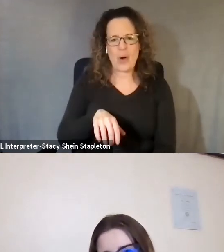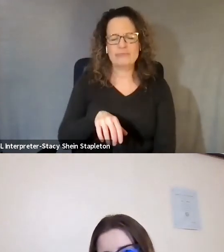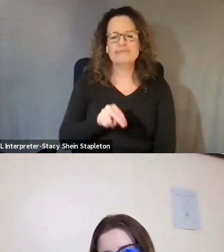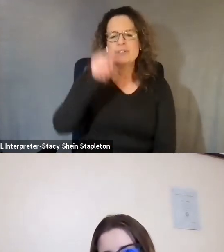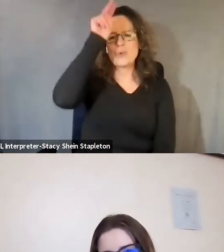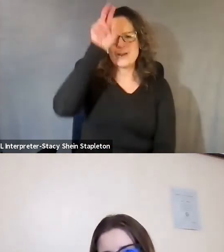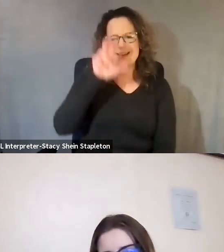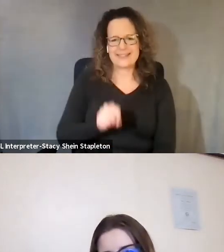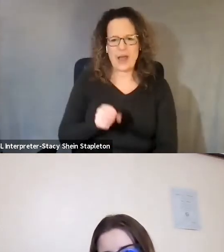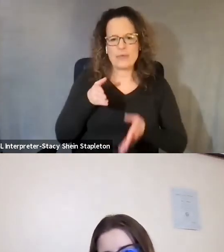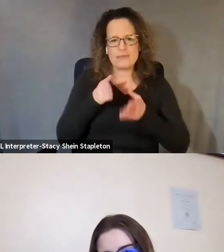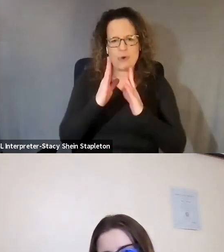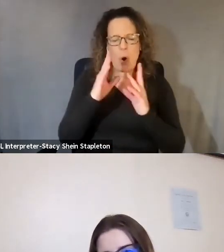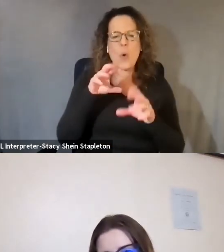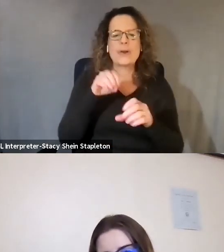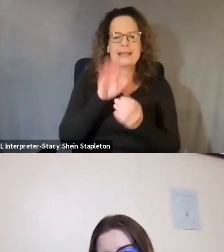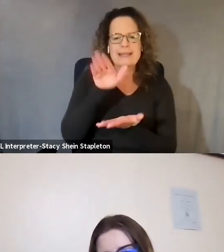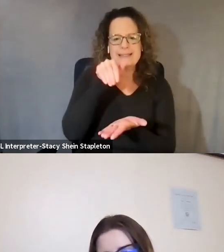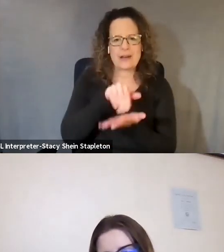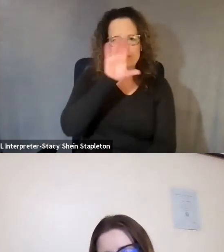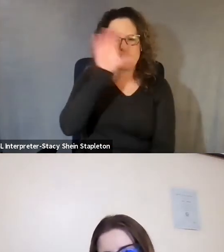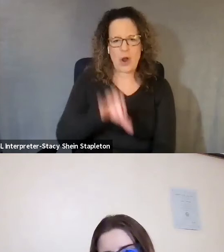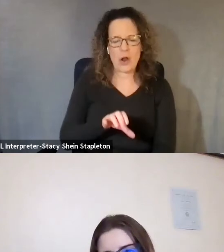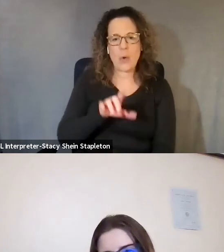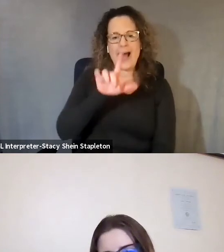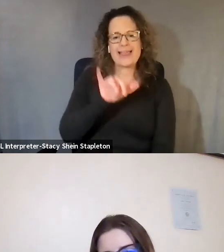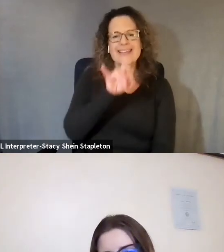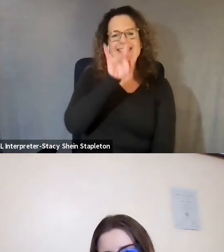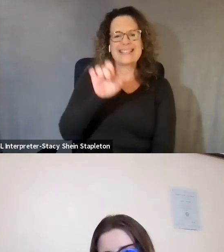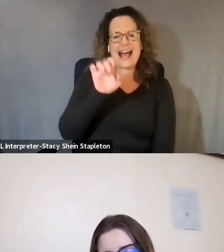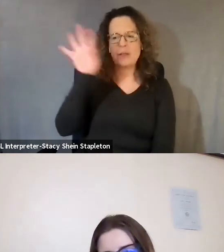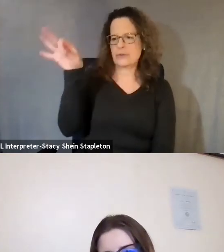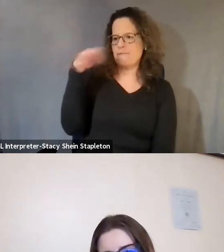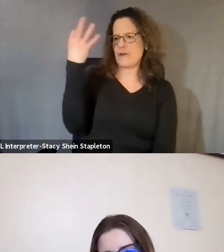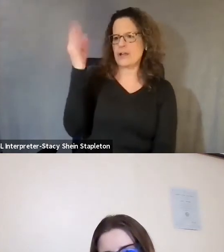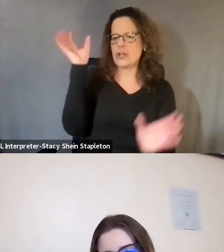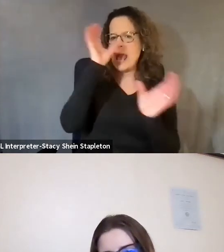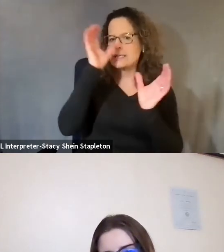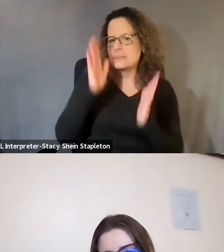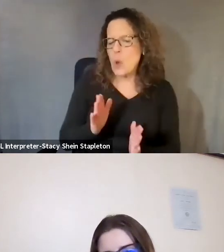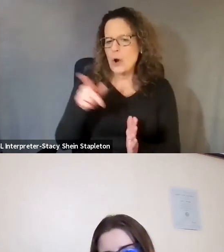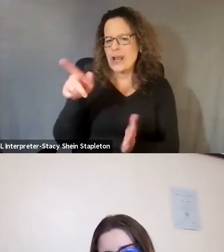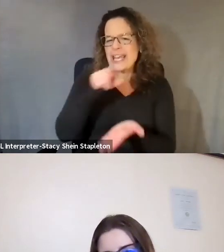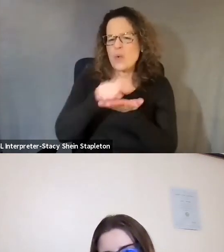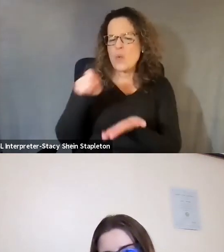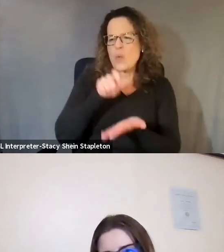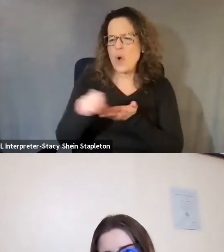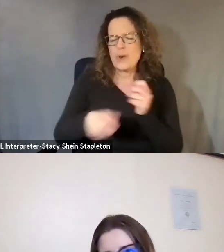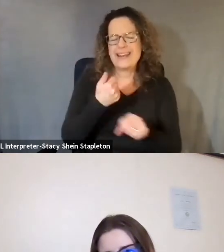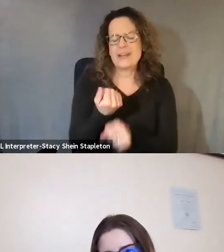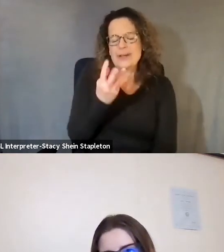in the financial district. LaSalle, one of the French explorers, actually wrote in